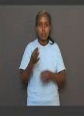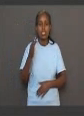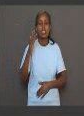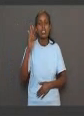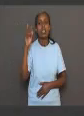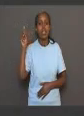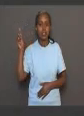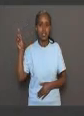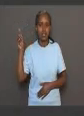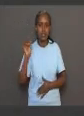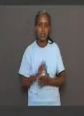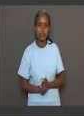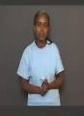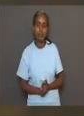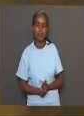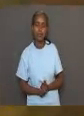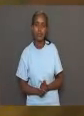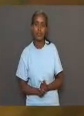this.